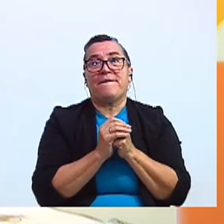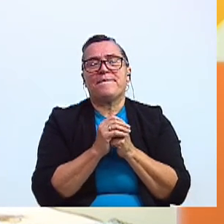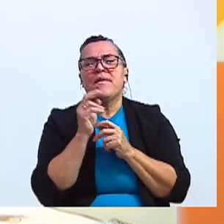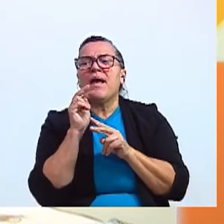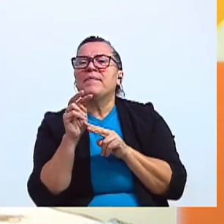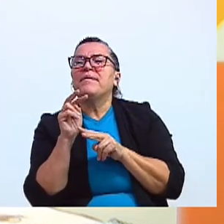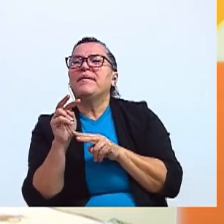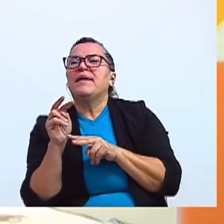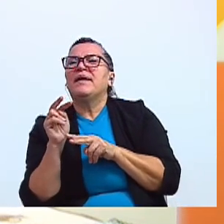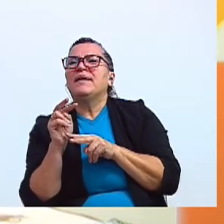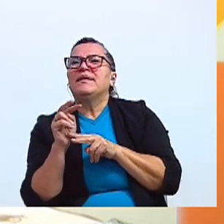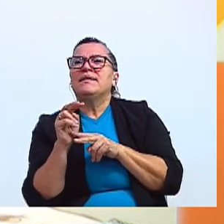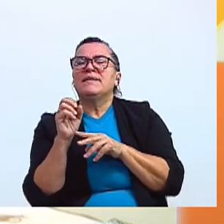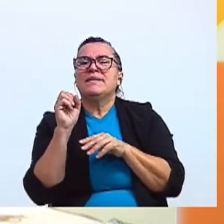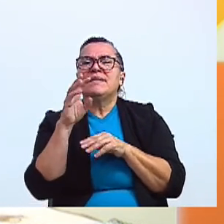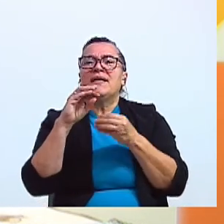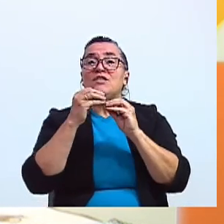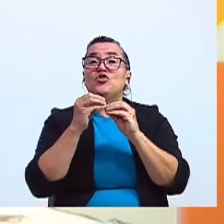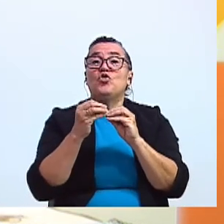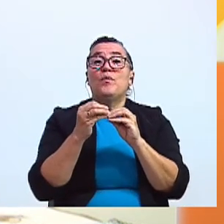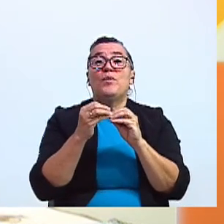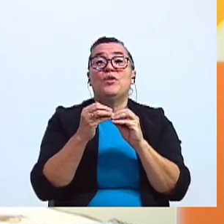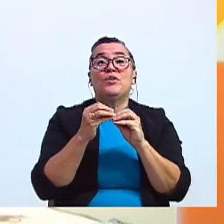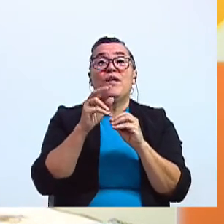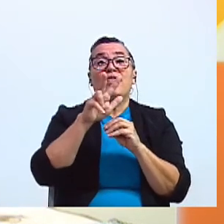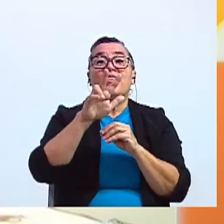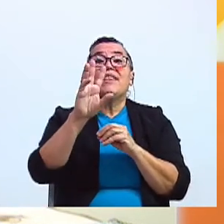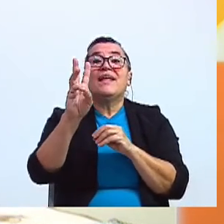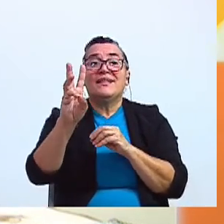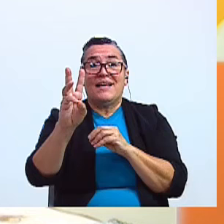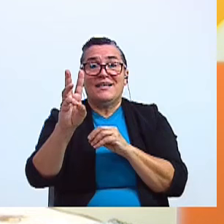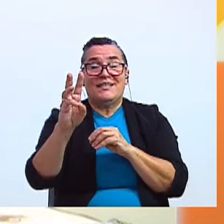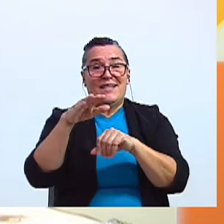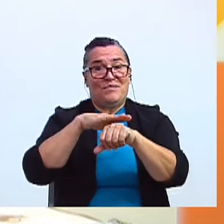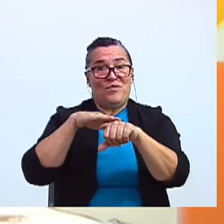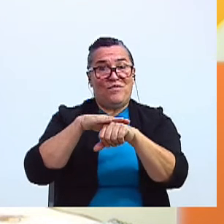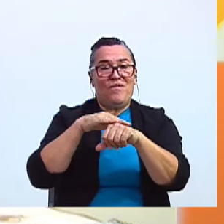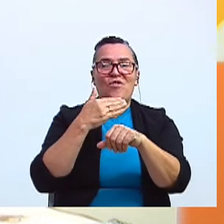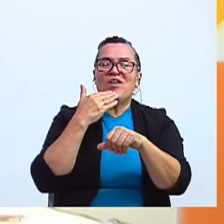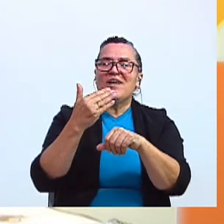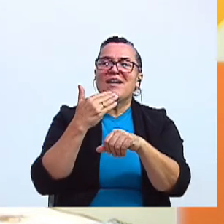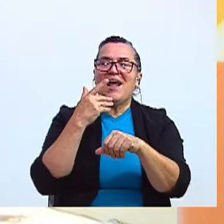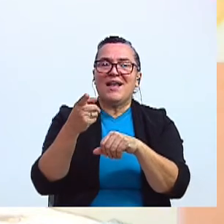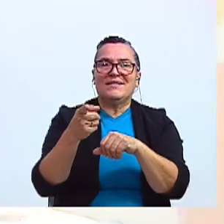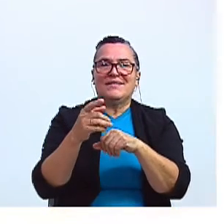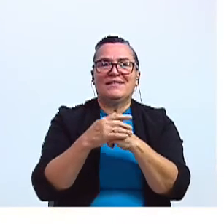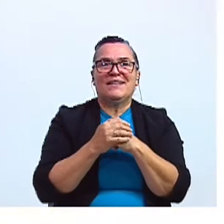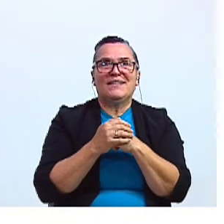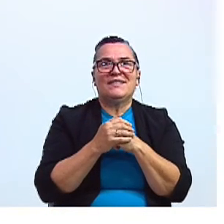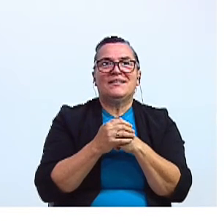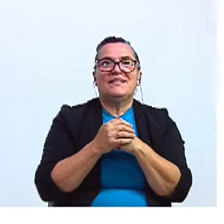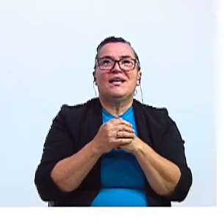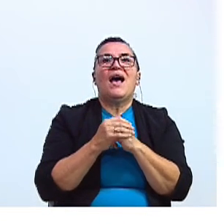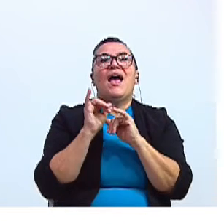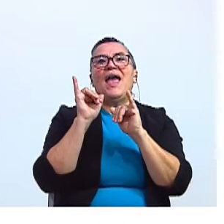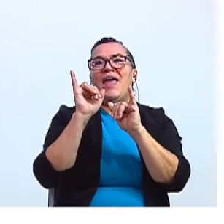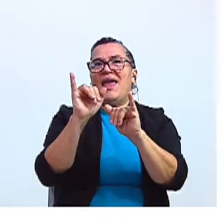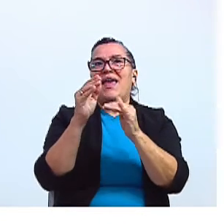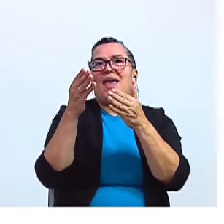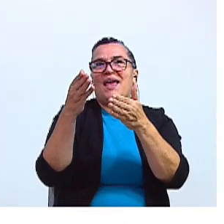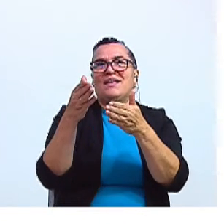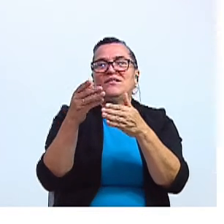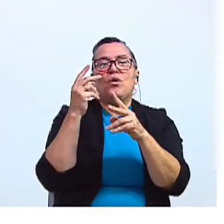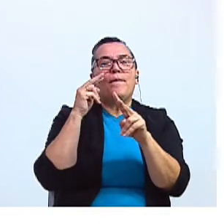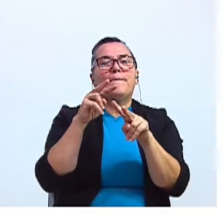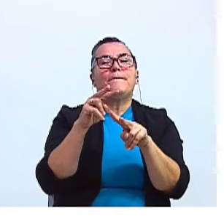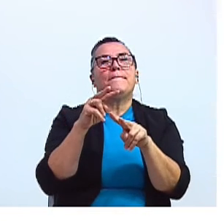it. Slide 36, please. Thank you. Just to comment, okay, look